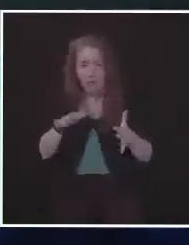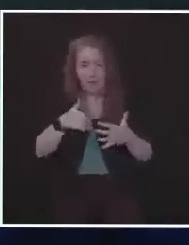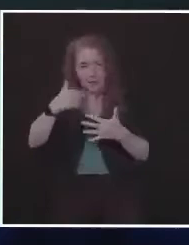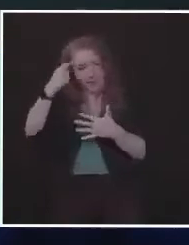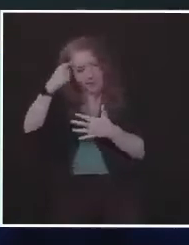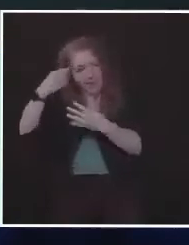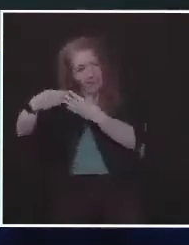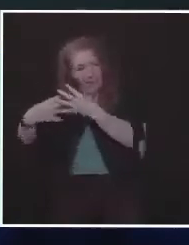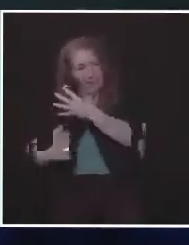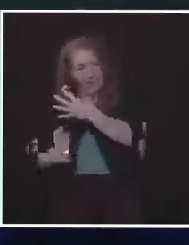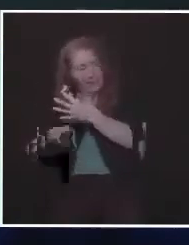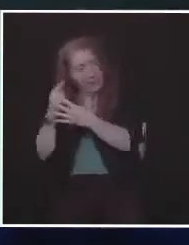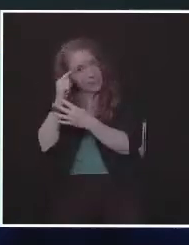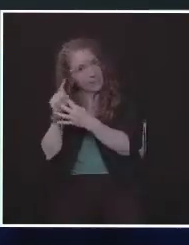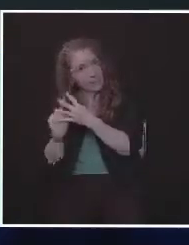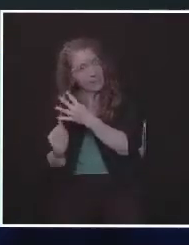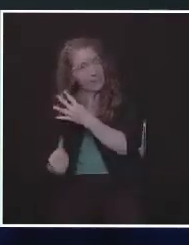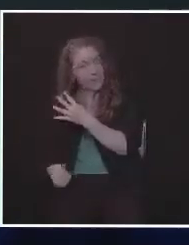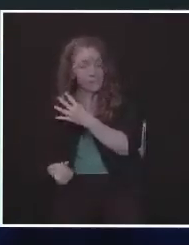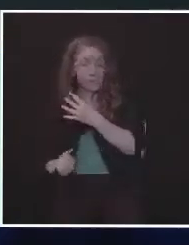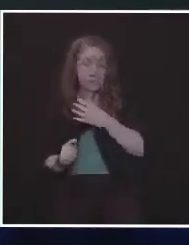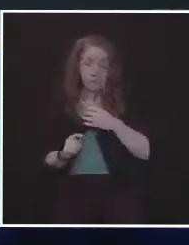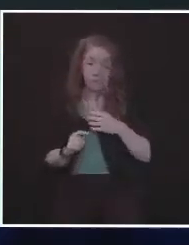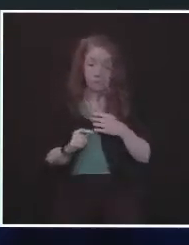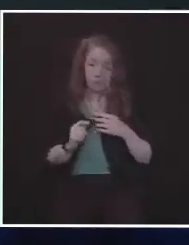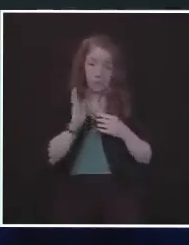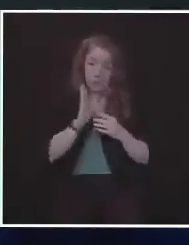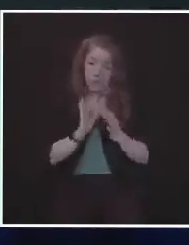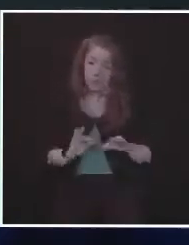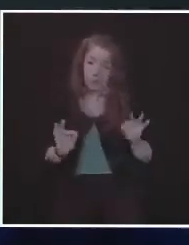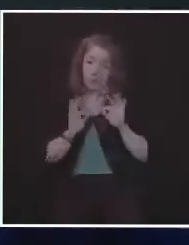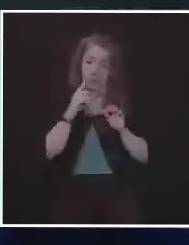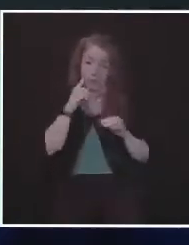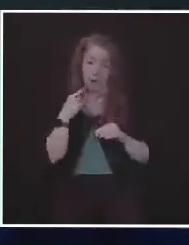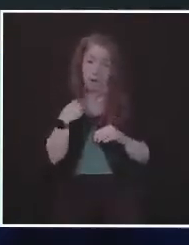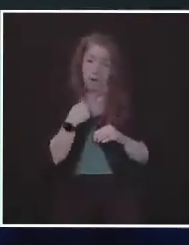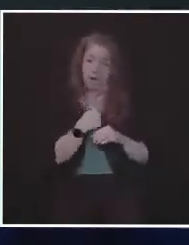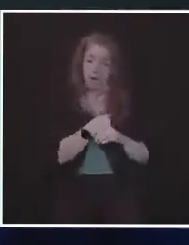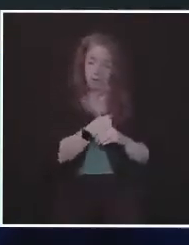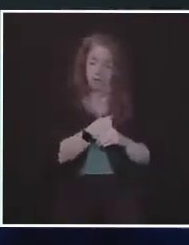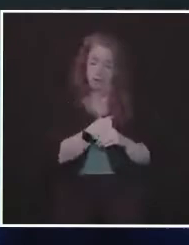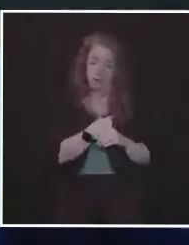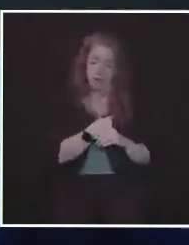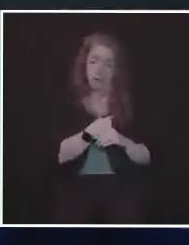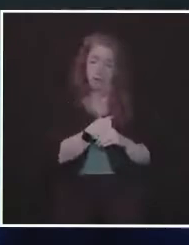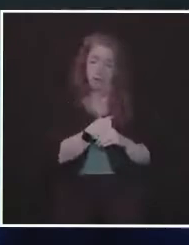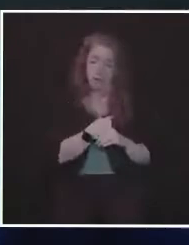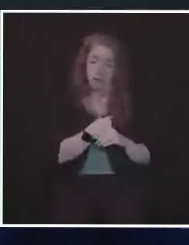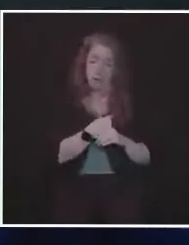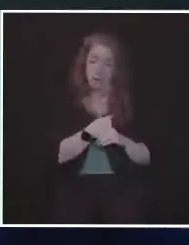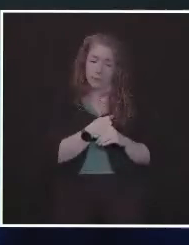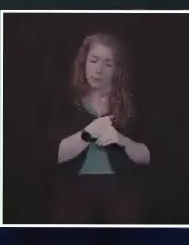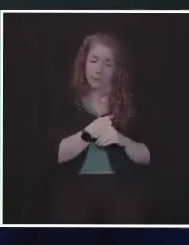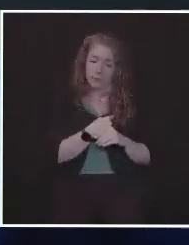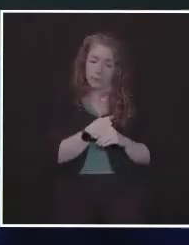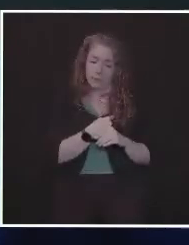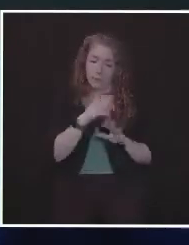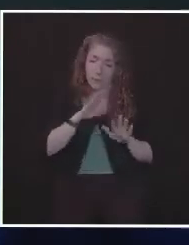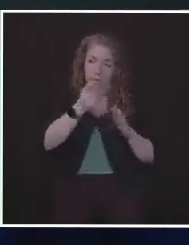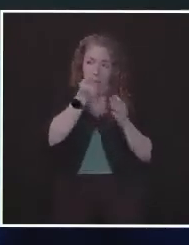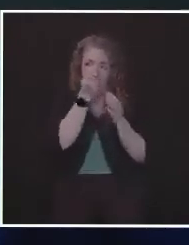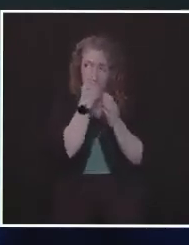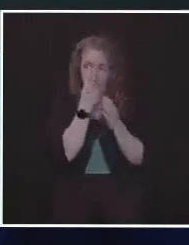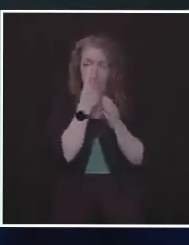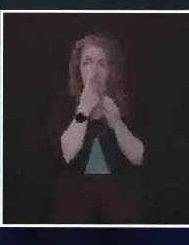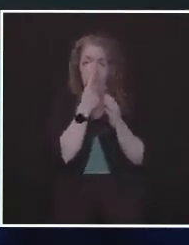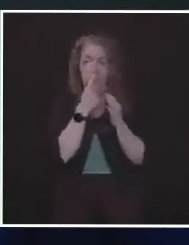and it's going to be really, really important for us to get to a place where We have to provide reliable